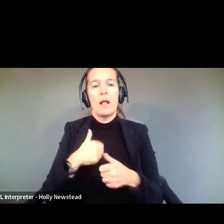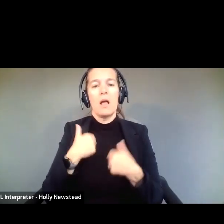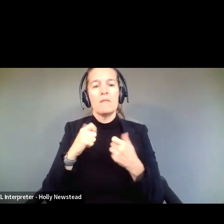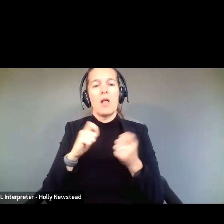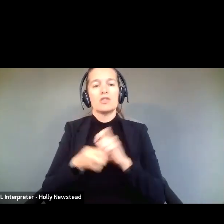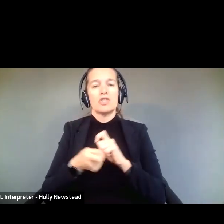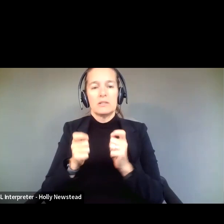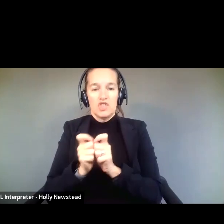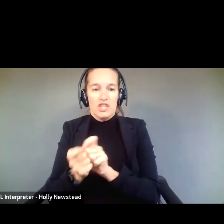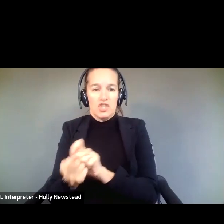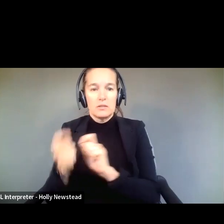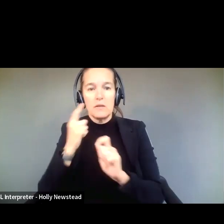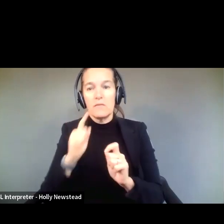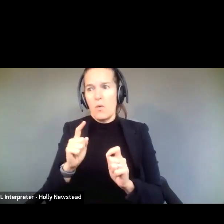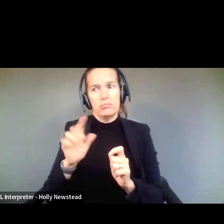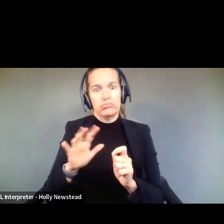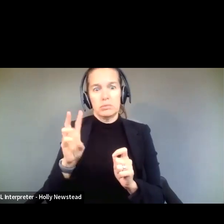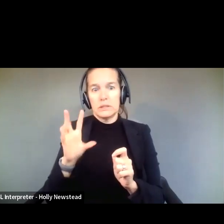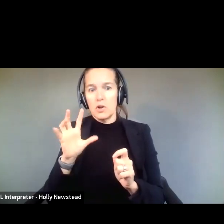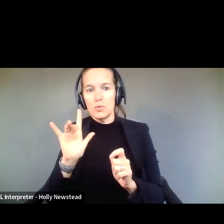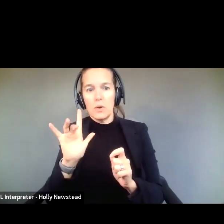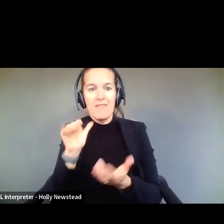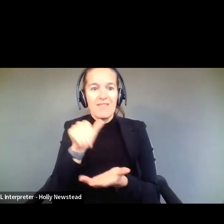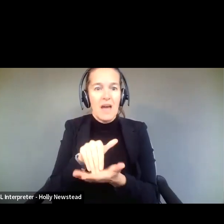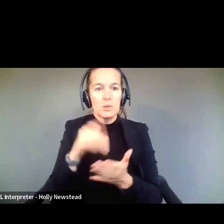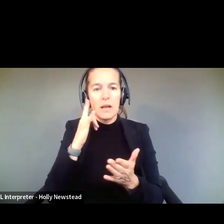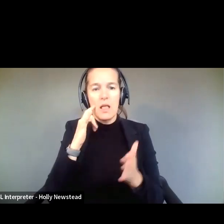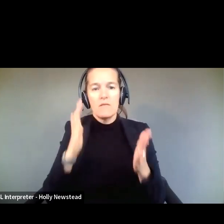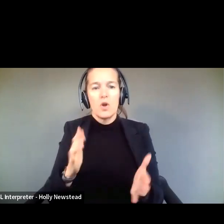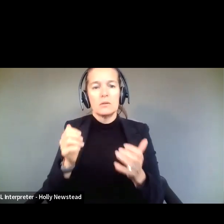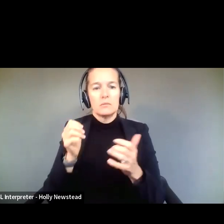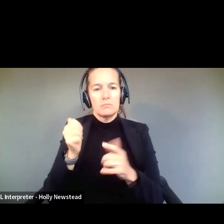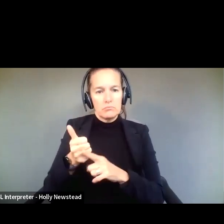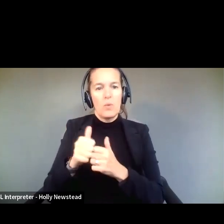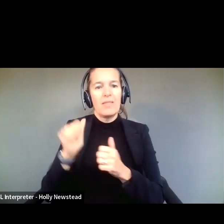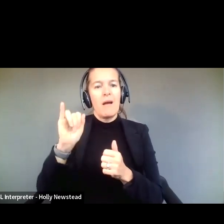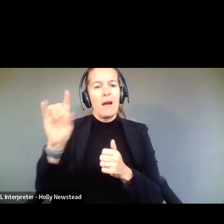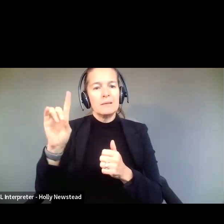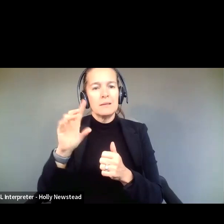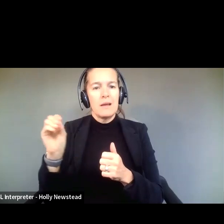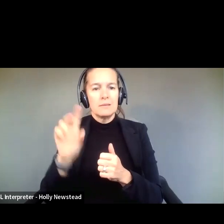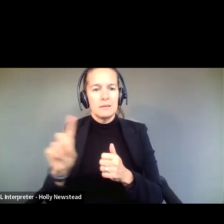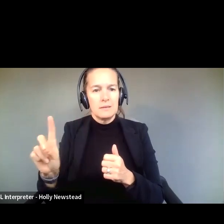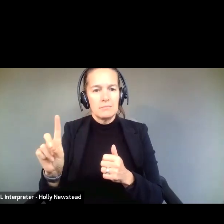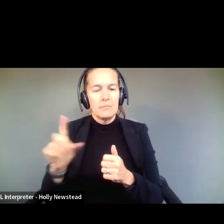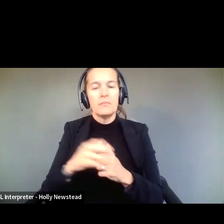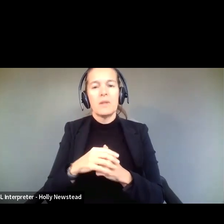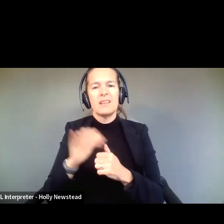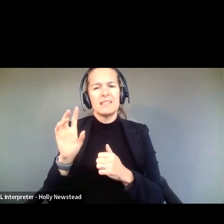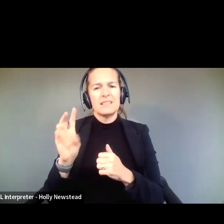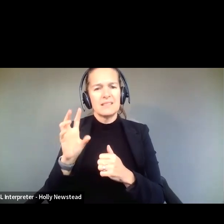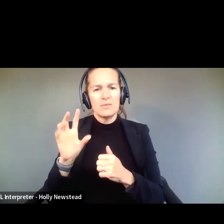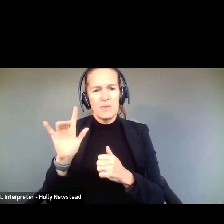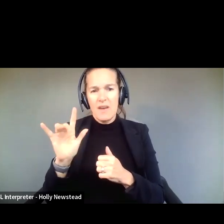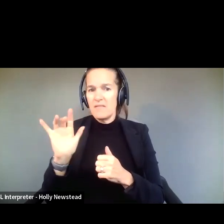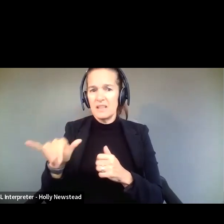for approximately 625,000 Californians with intellectual and developmental disabilities. That number, 625, is different than what you've been